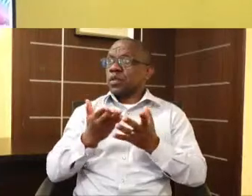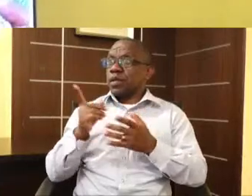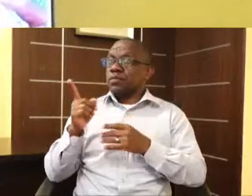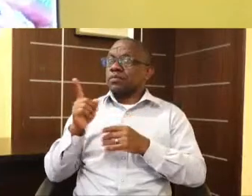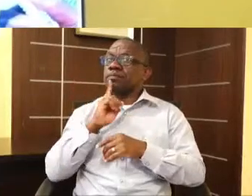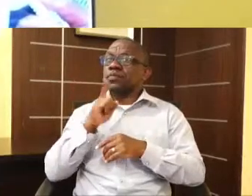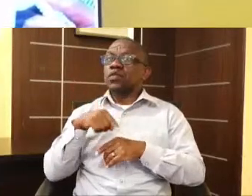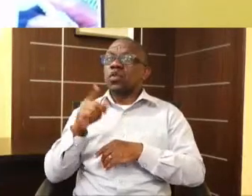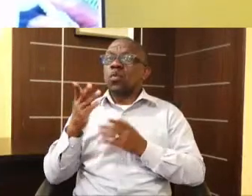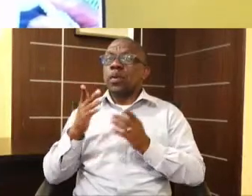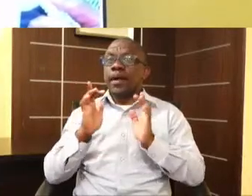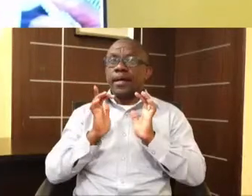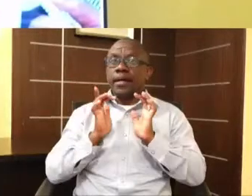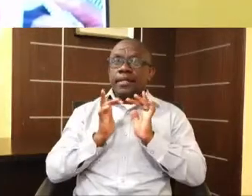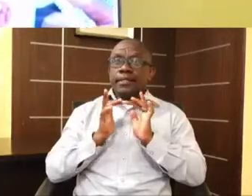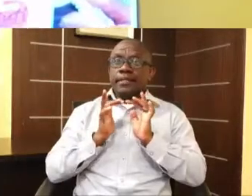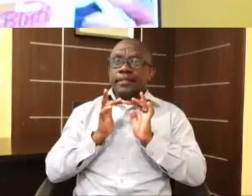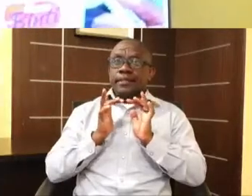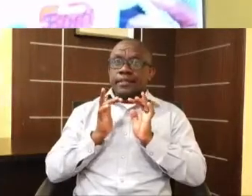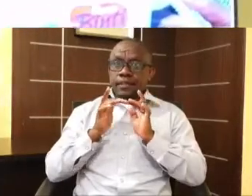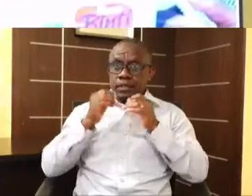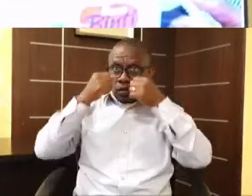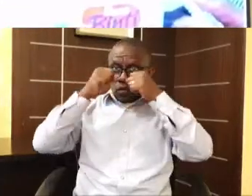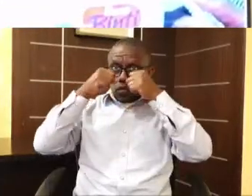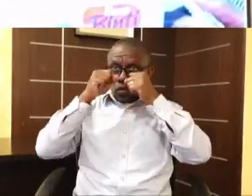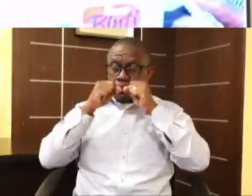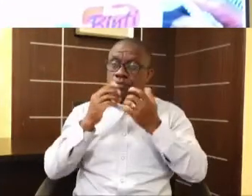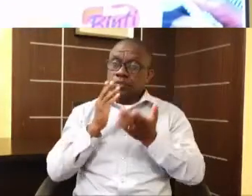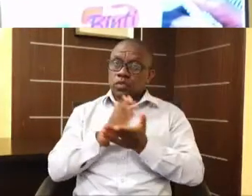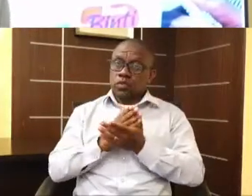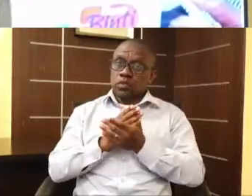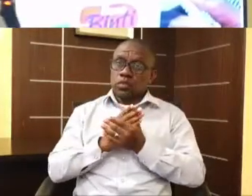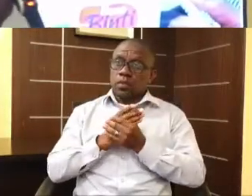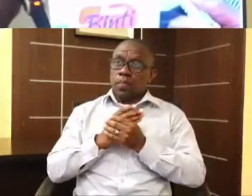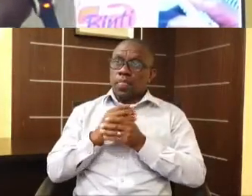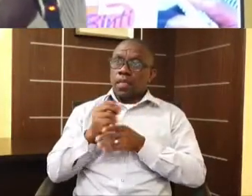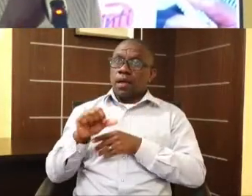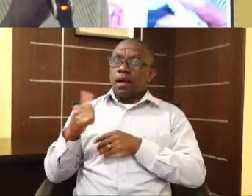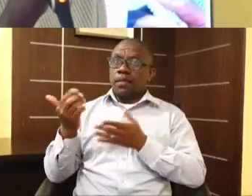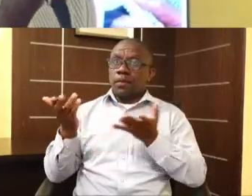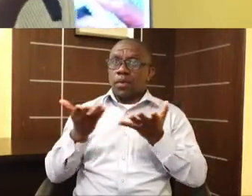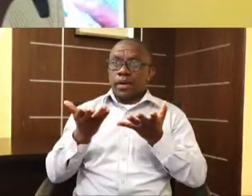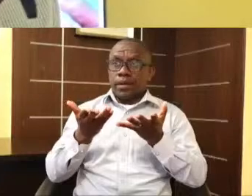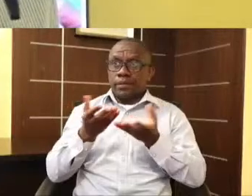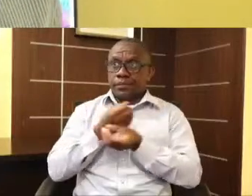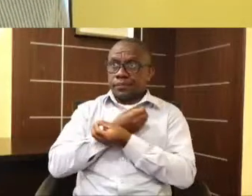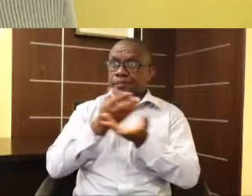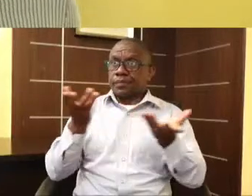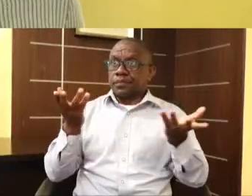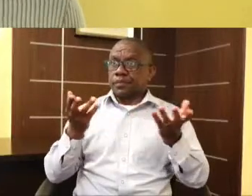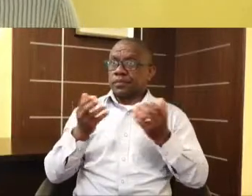Online? Where exactly online? Google. Yes, Google. Any other source of information?